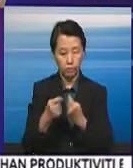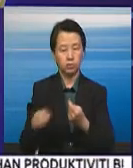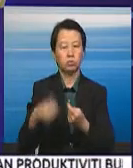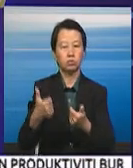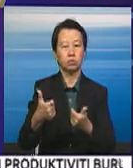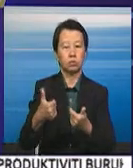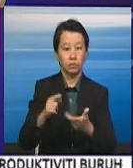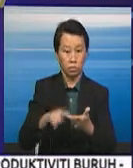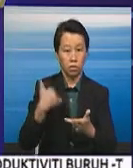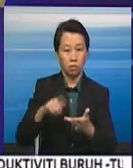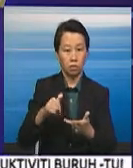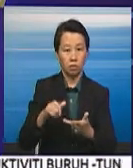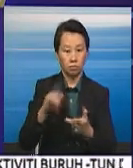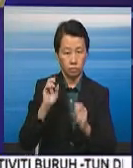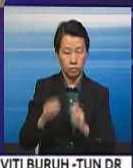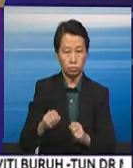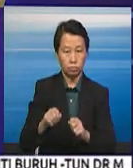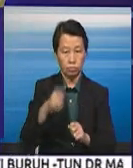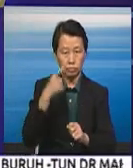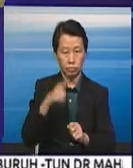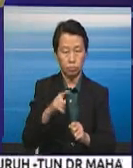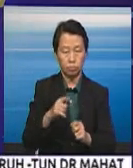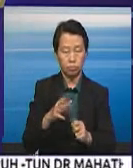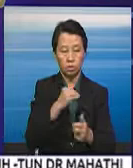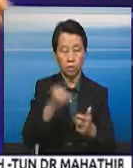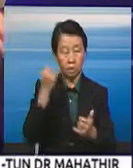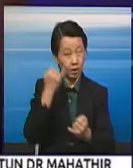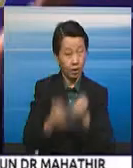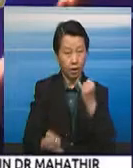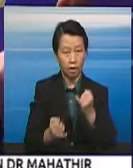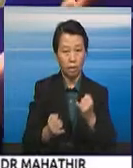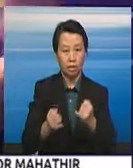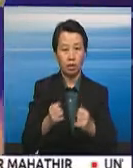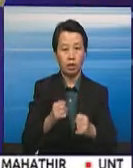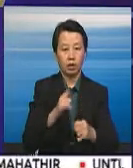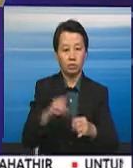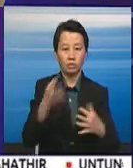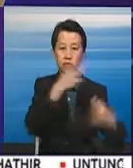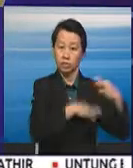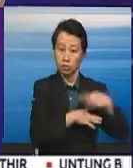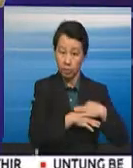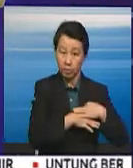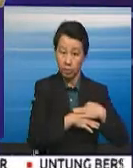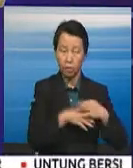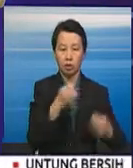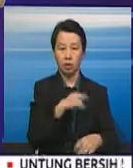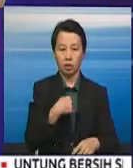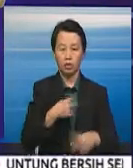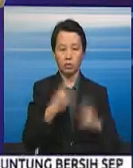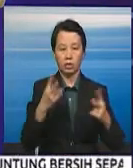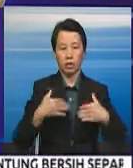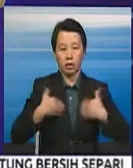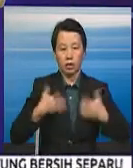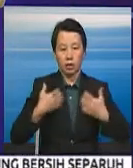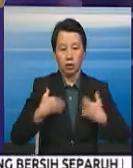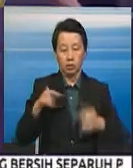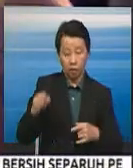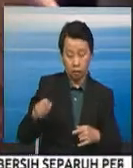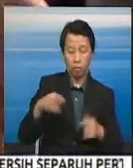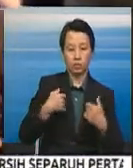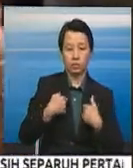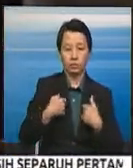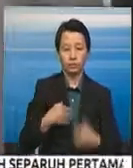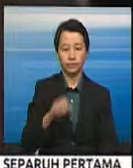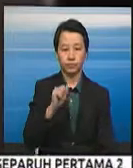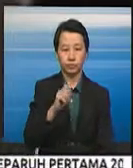be accountable for their actions. And at the end of the day, the client will benefit from it. So I'm really glad that something like this is happening.